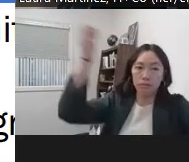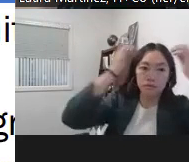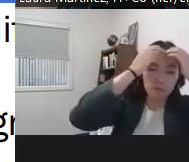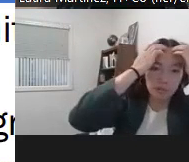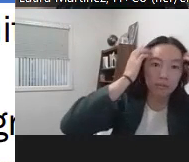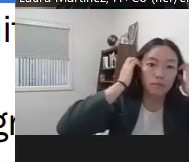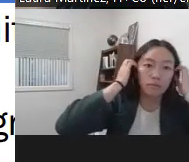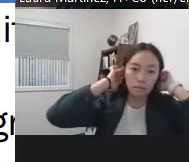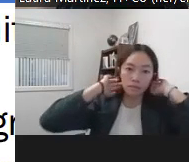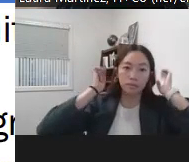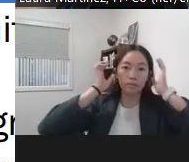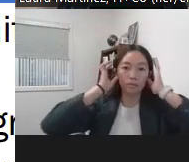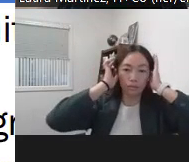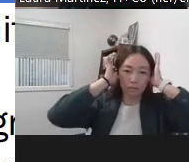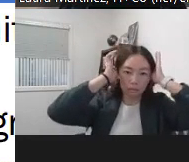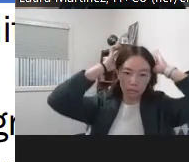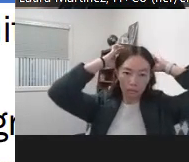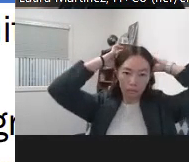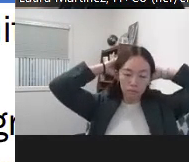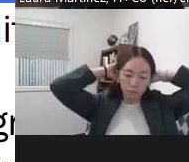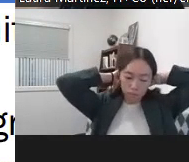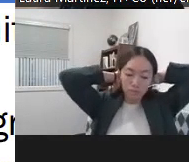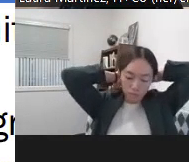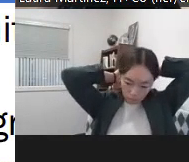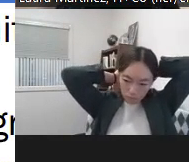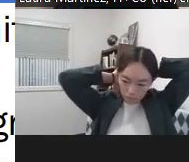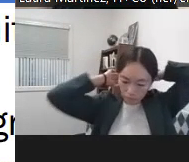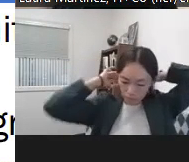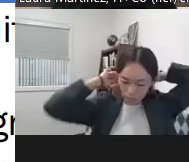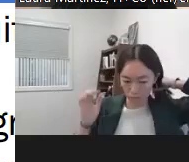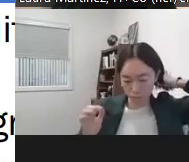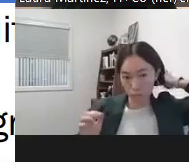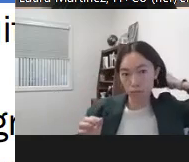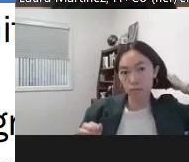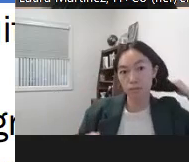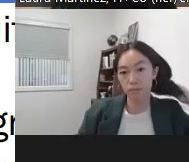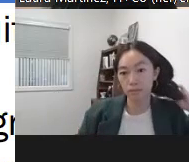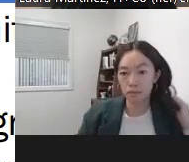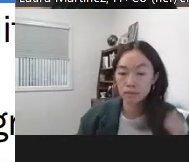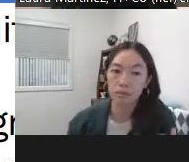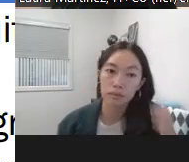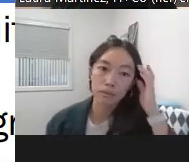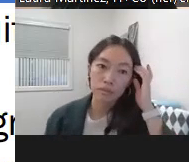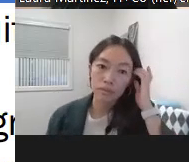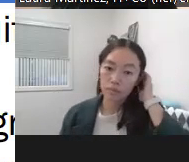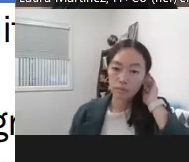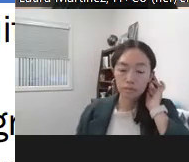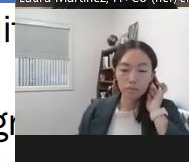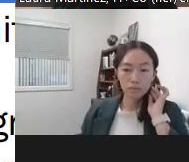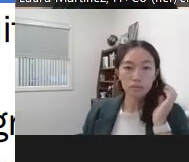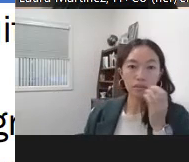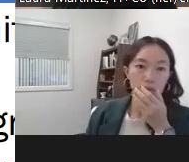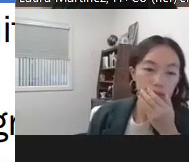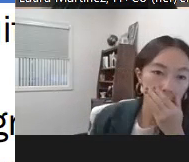exchange of the heater, the wood burning stoves. I like and some of the people in the area too. I have a